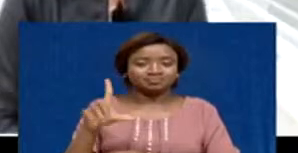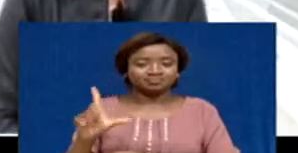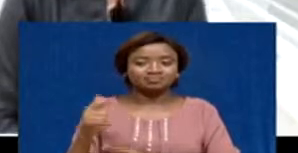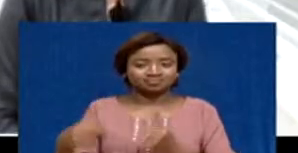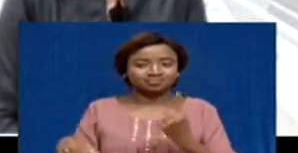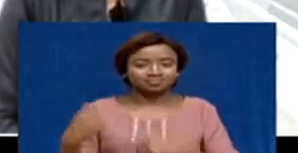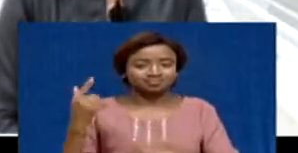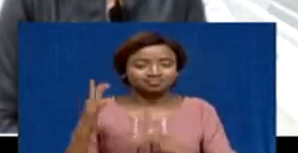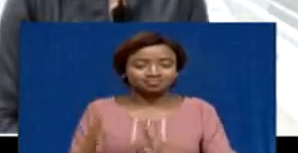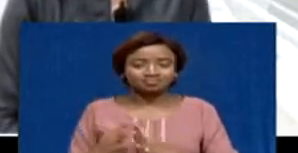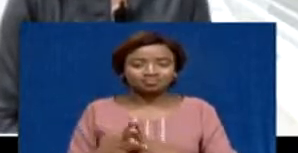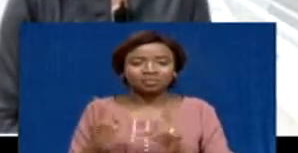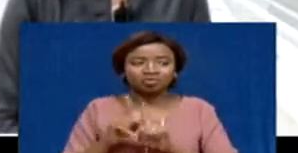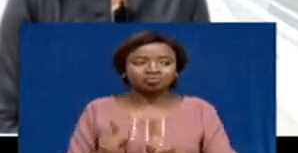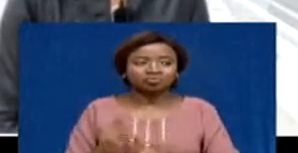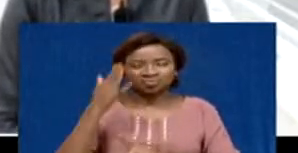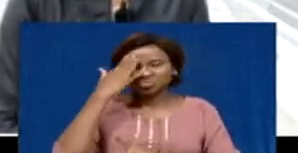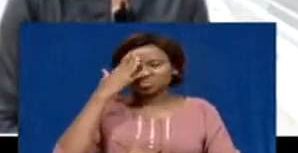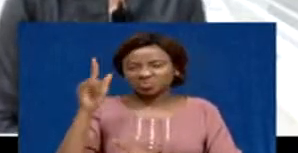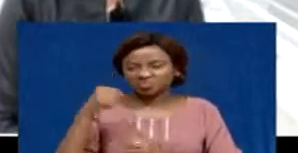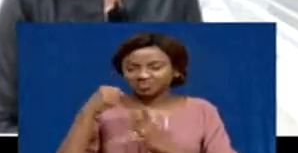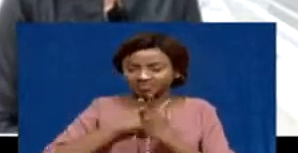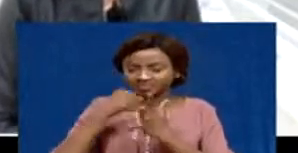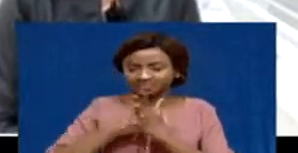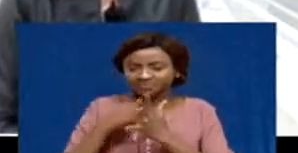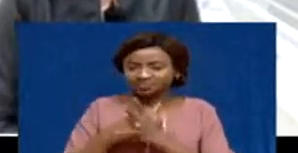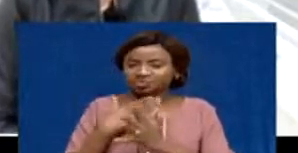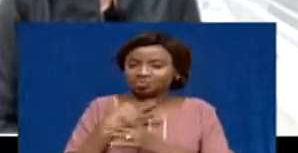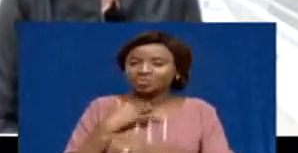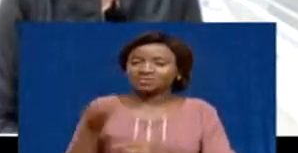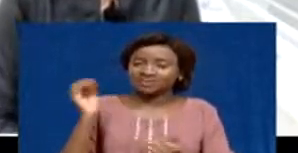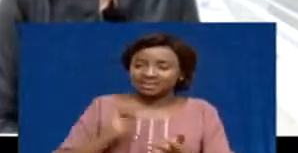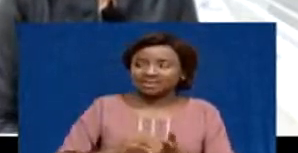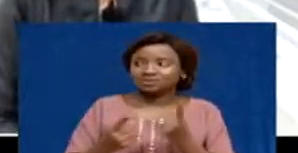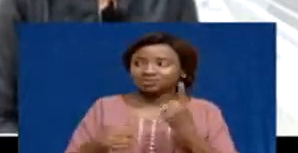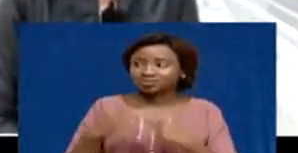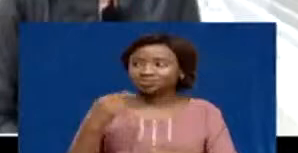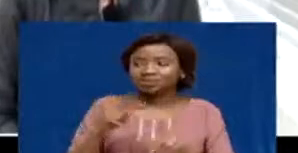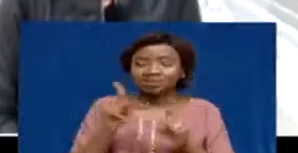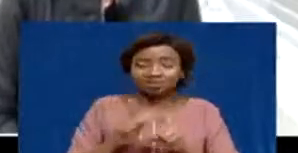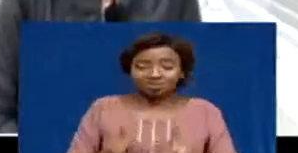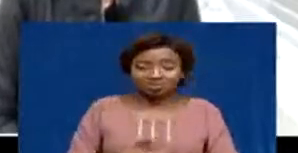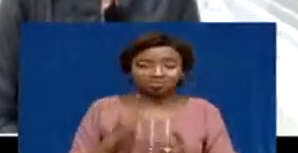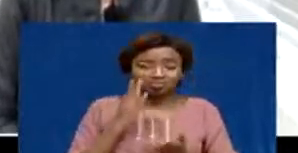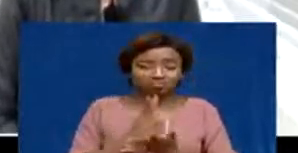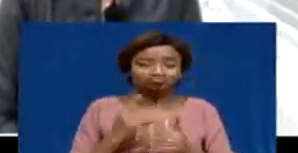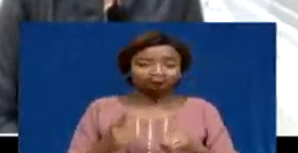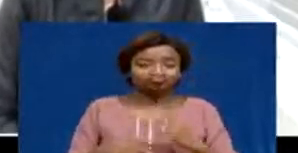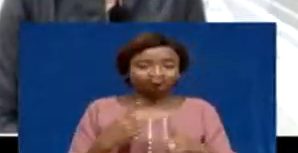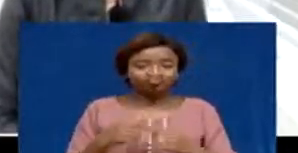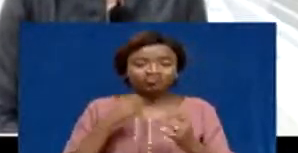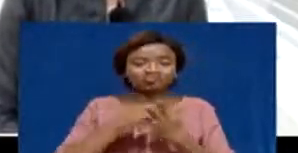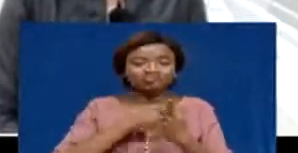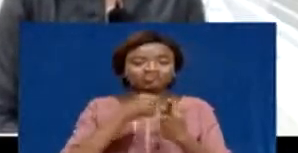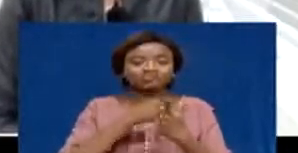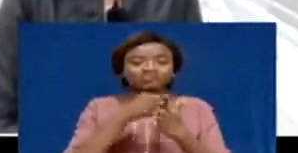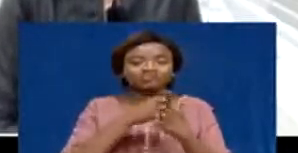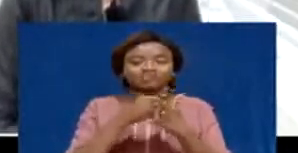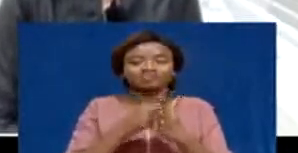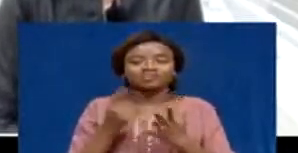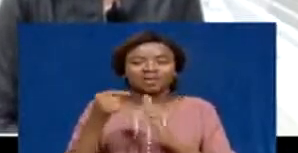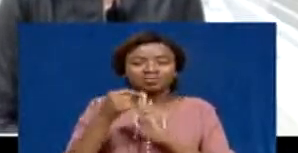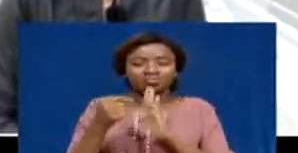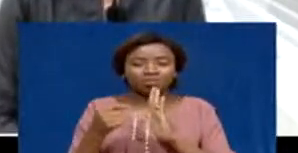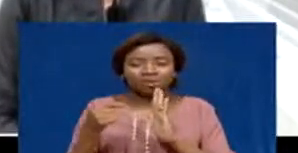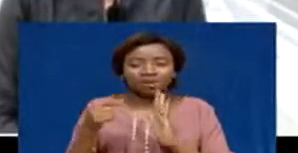champions. As you know, they are fighting hard to defend their title, and it's really coming down to the wire. They are just 1 point